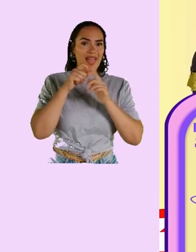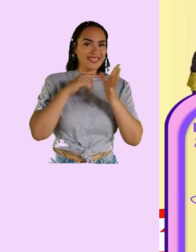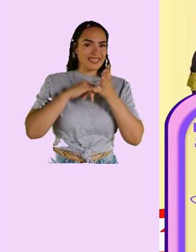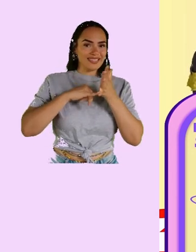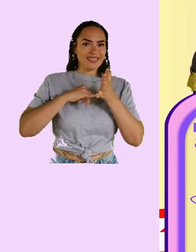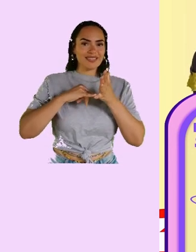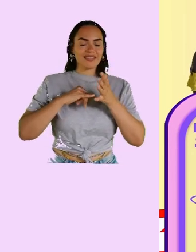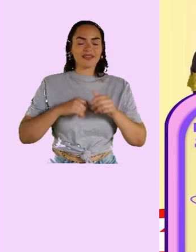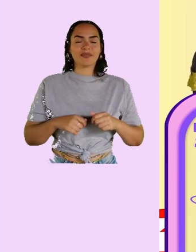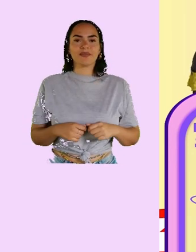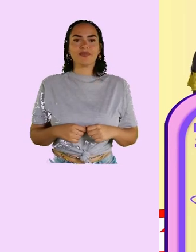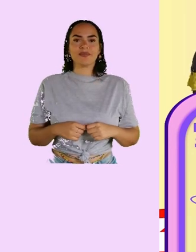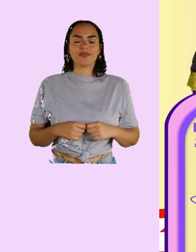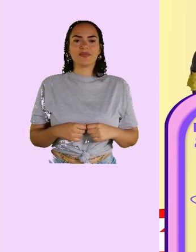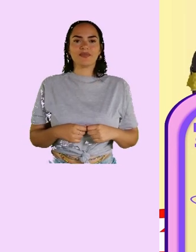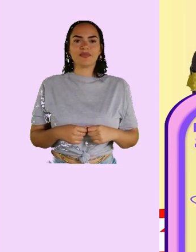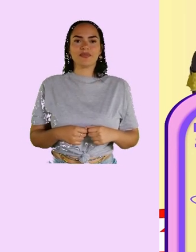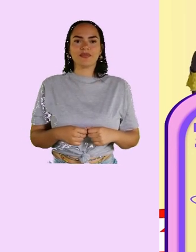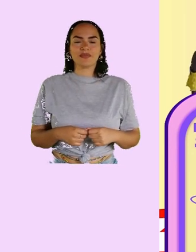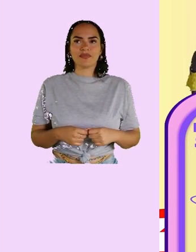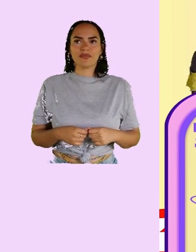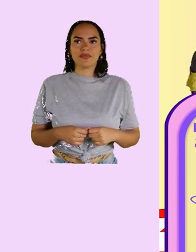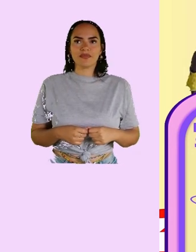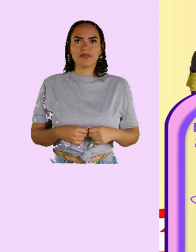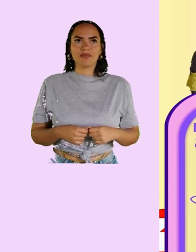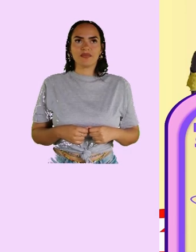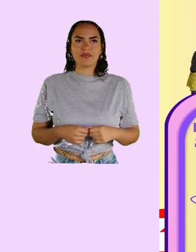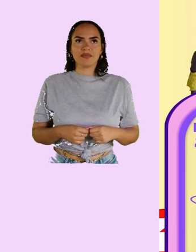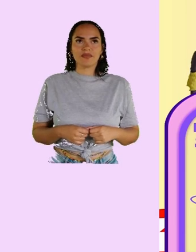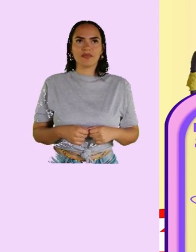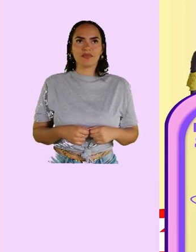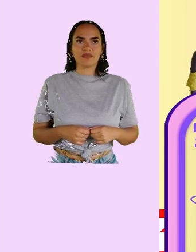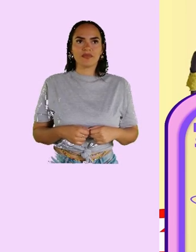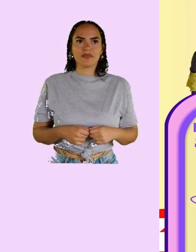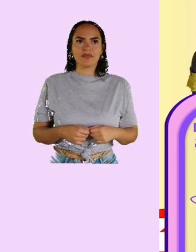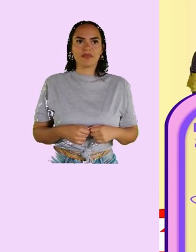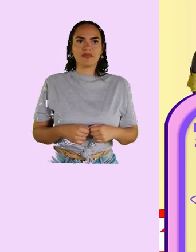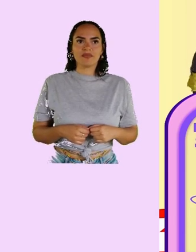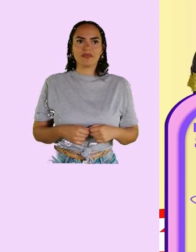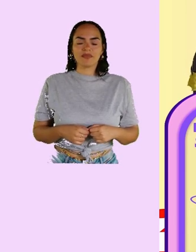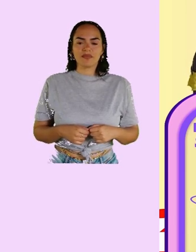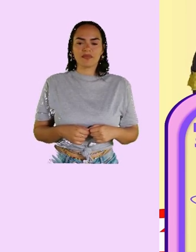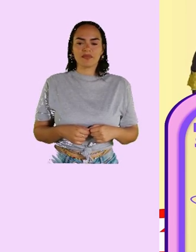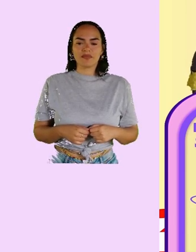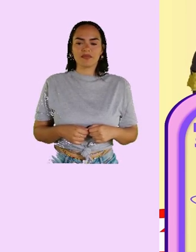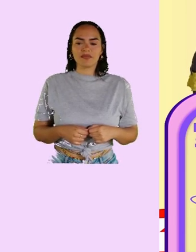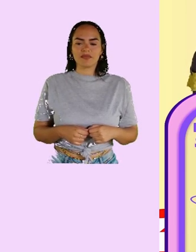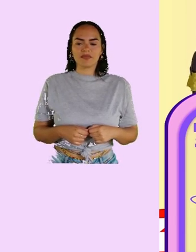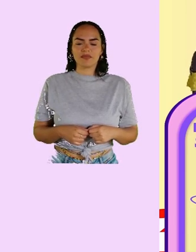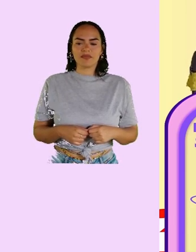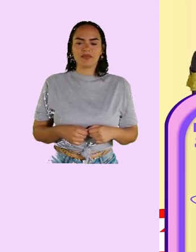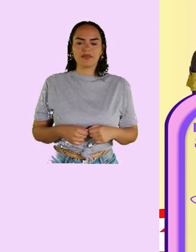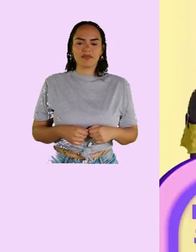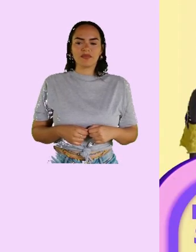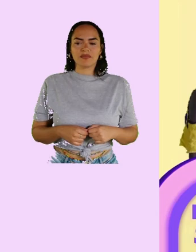Pass. Correct. Last question. In computer security, what word can go before code, phrase, and